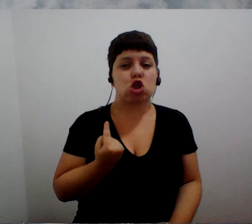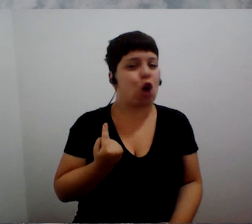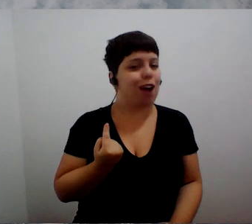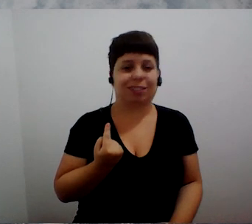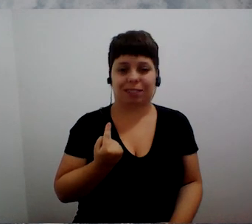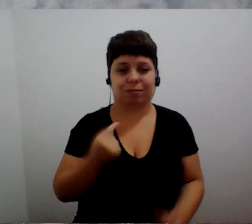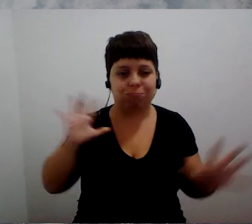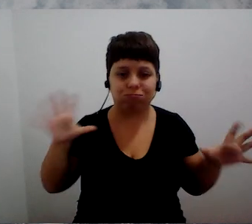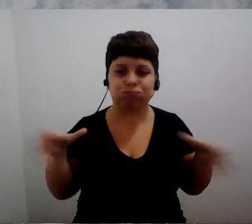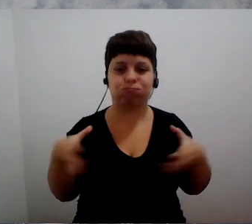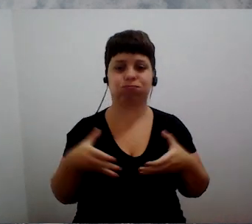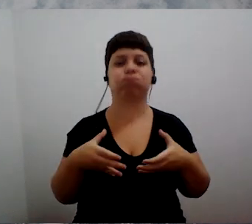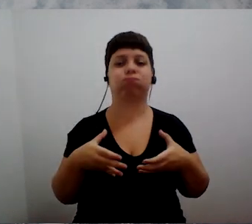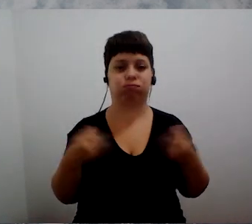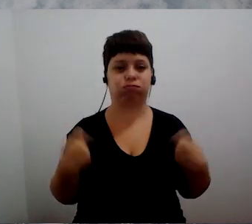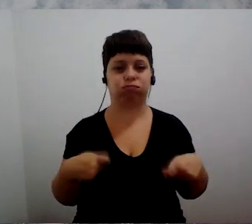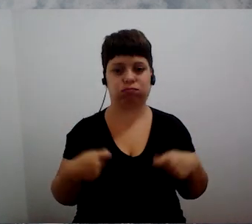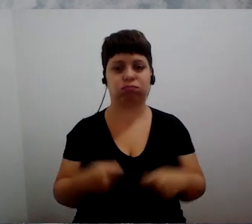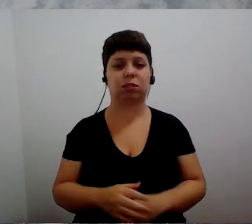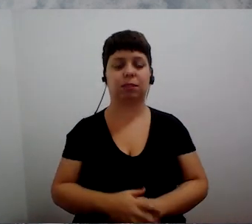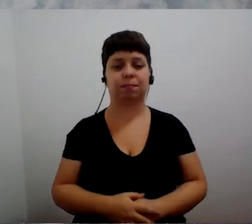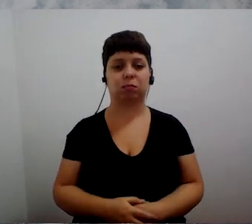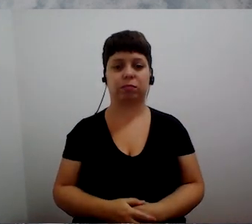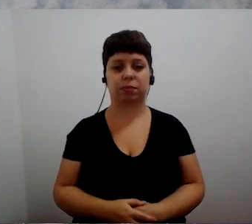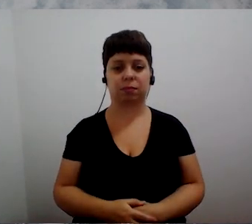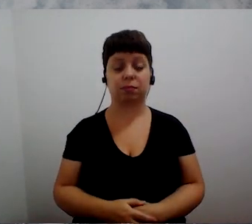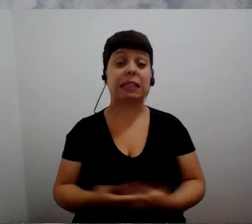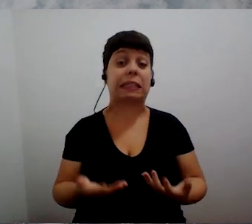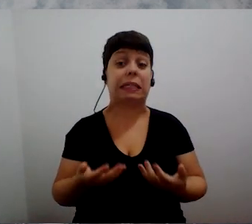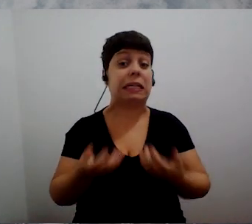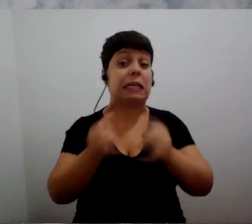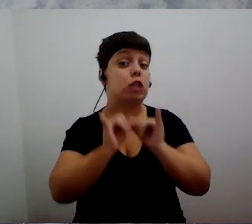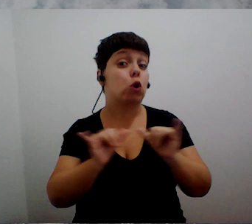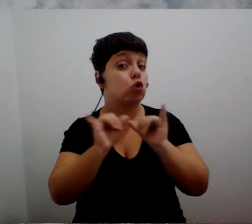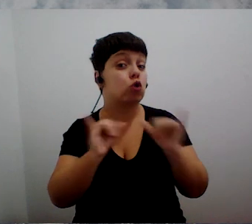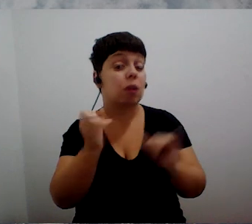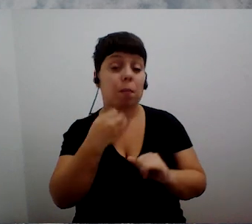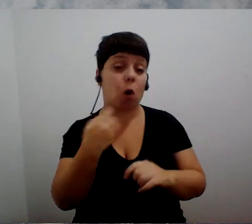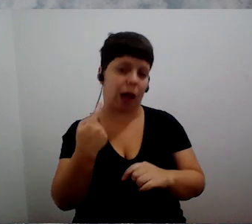not easy. We need everybody together. And I think